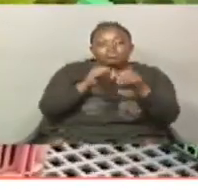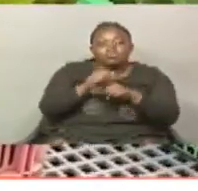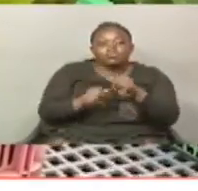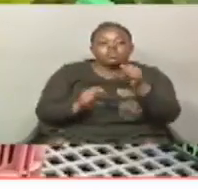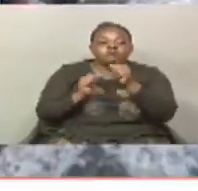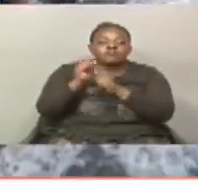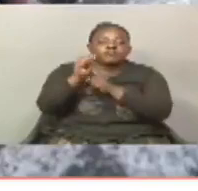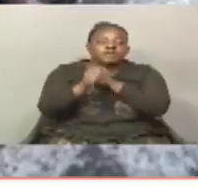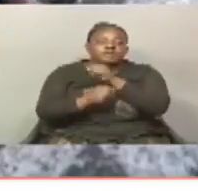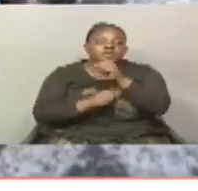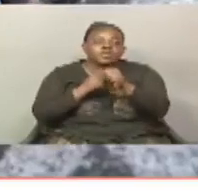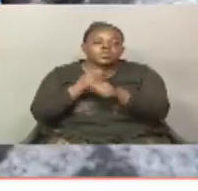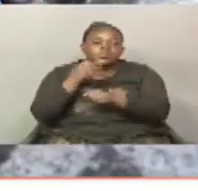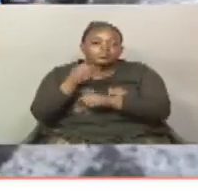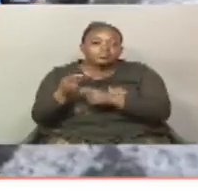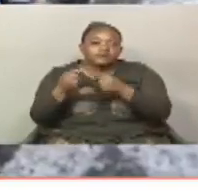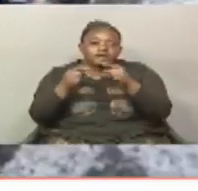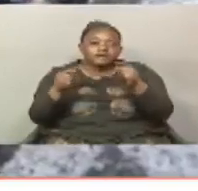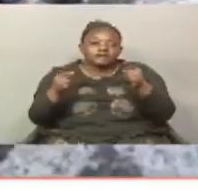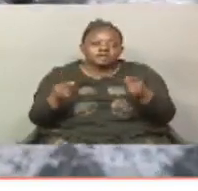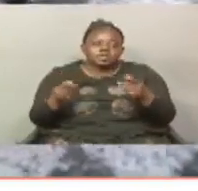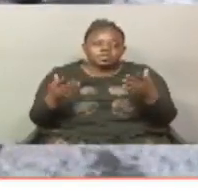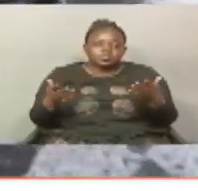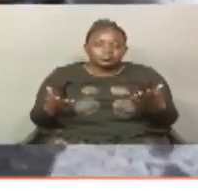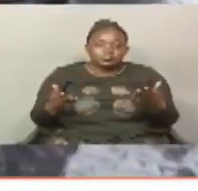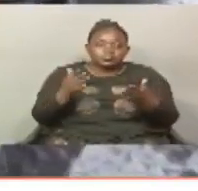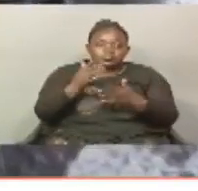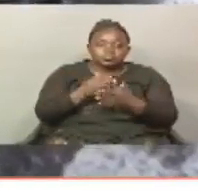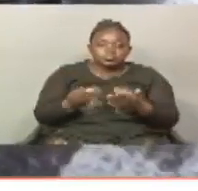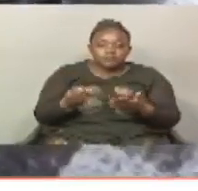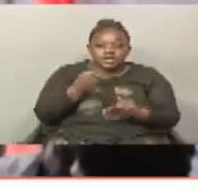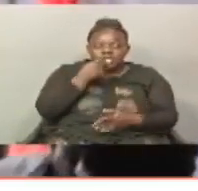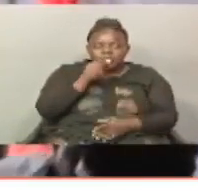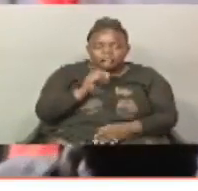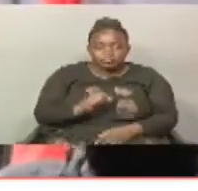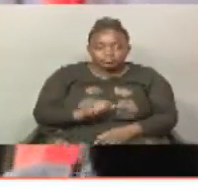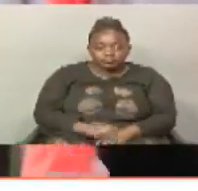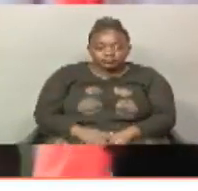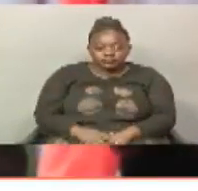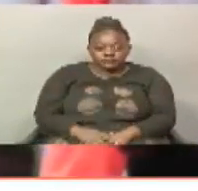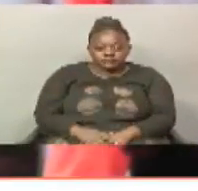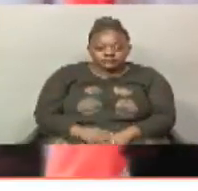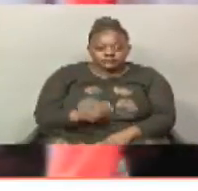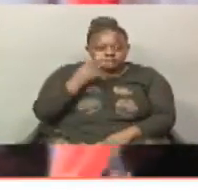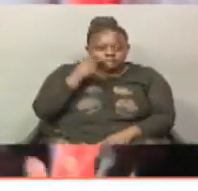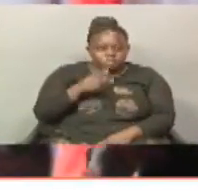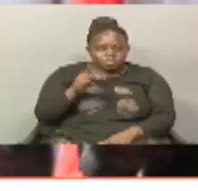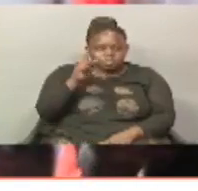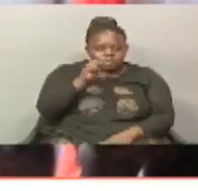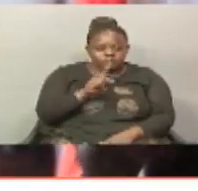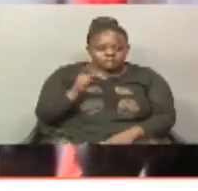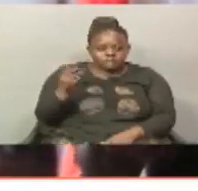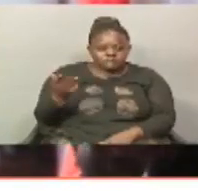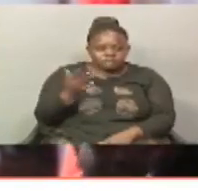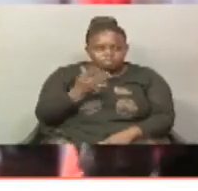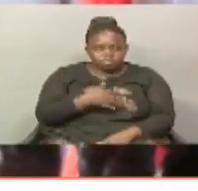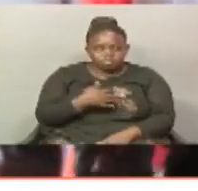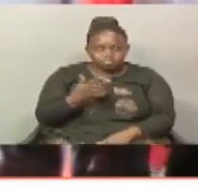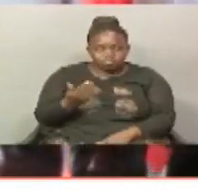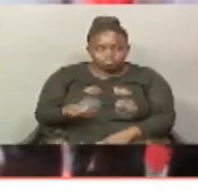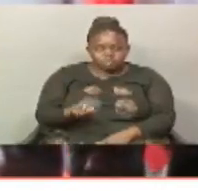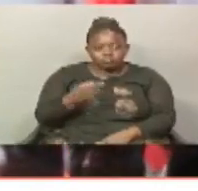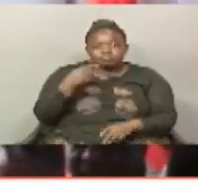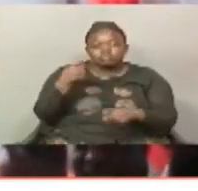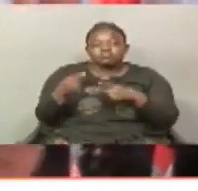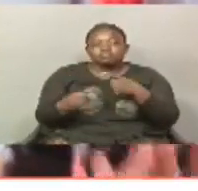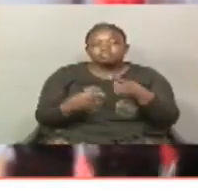emyaka 15 kasita kitandika okubala era abamu bakirozesaako. Naye olaba nti abantu bazze naye